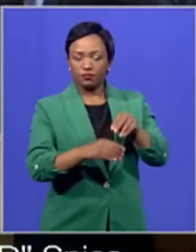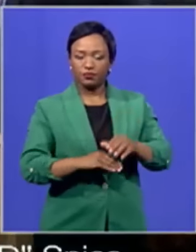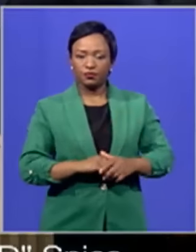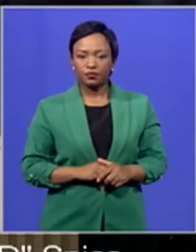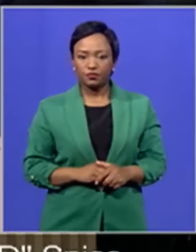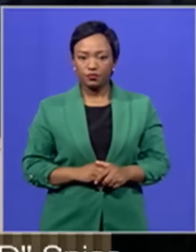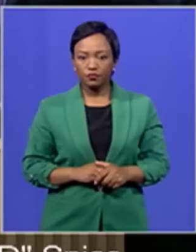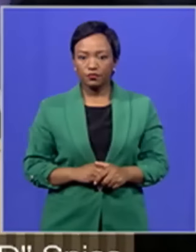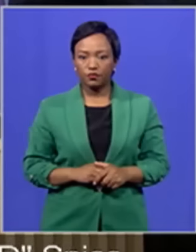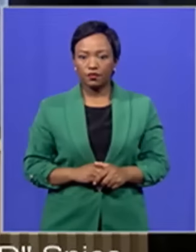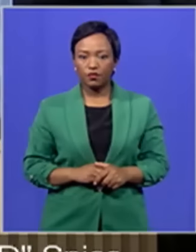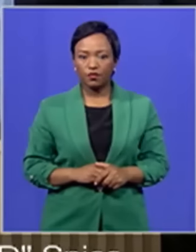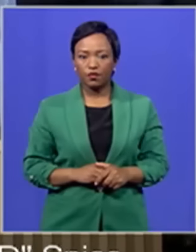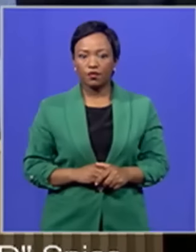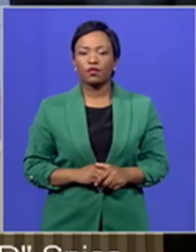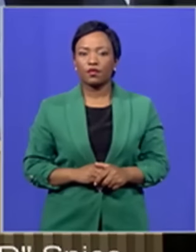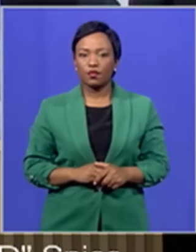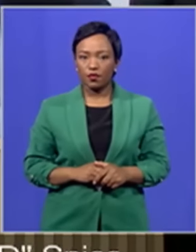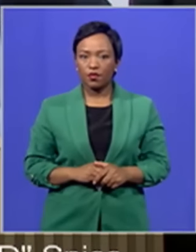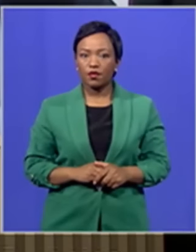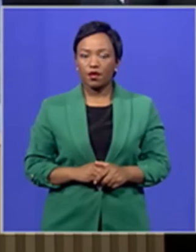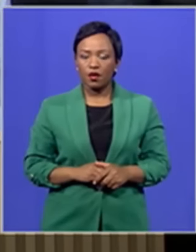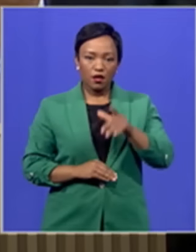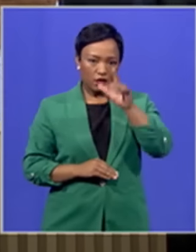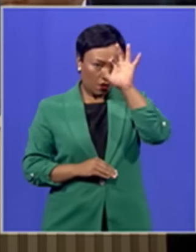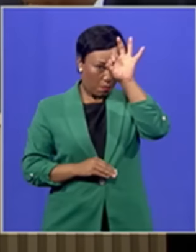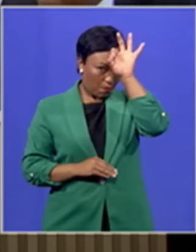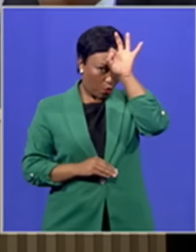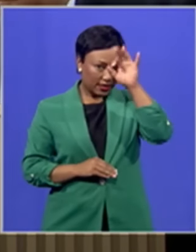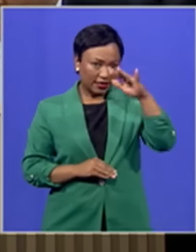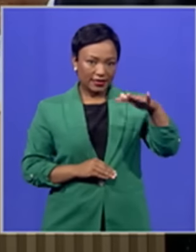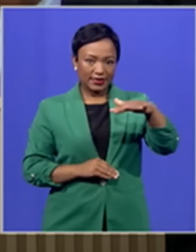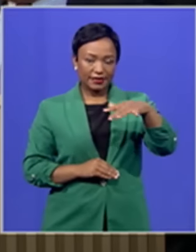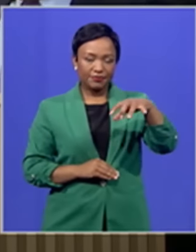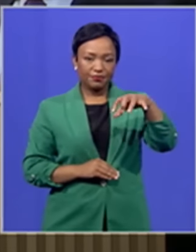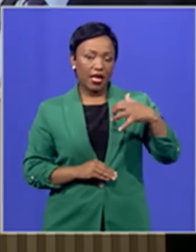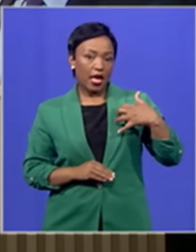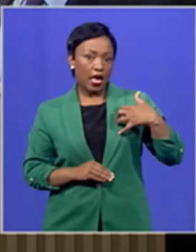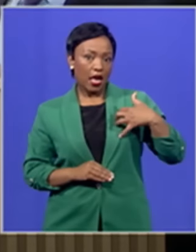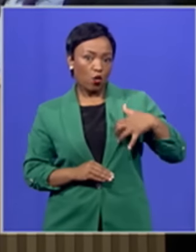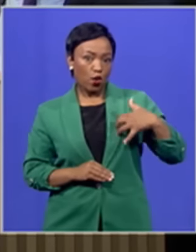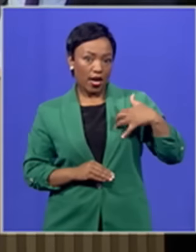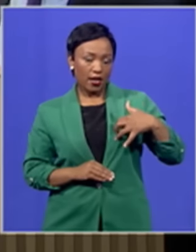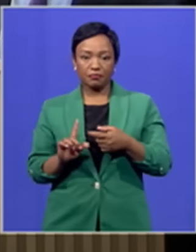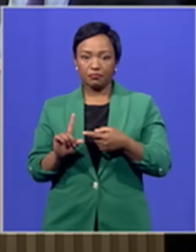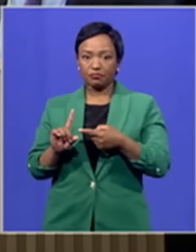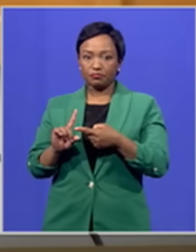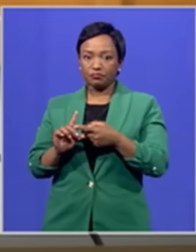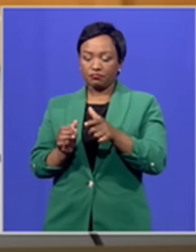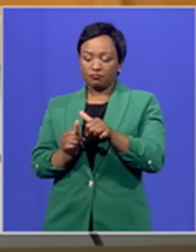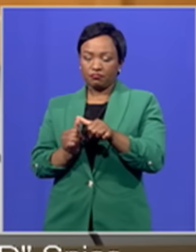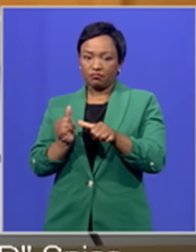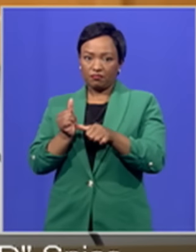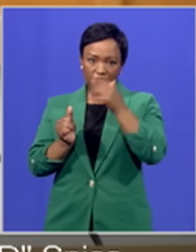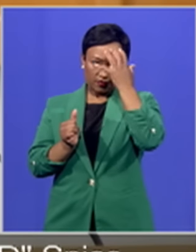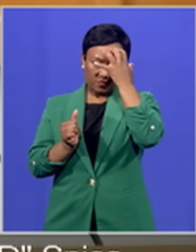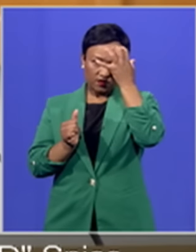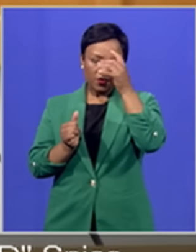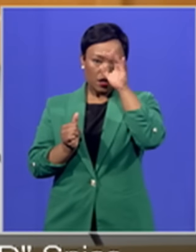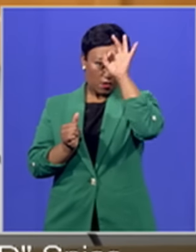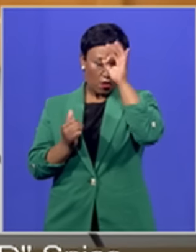Bošaedi bo bo diregile go lekaleng la sephodisa ka Ekurhuleni bo ntšhitšwe nyanyeng ke motlatša molaodi wa sephodisa yo a